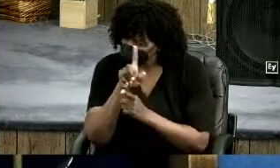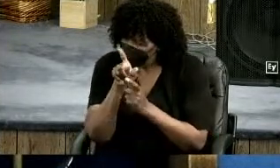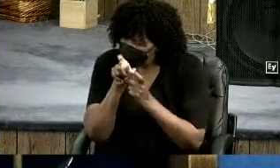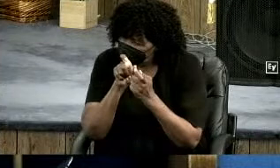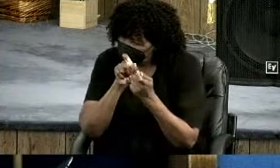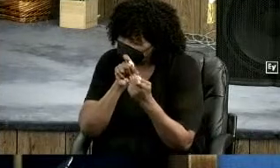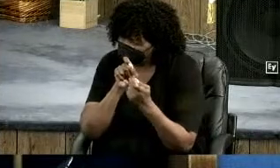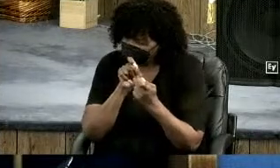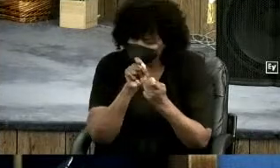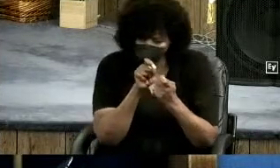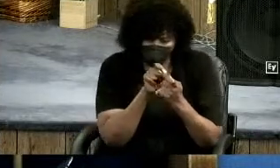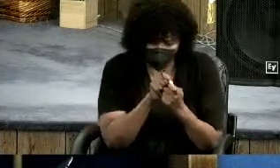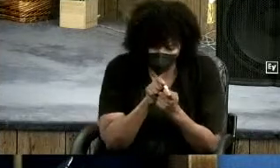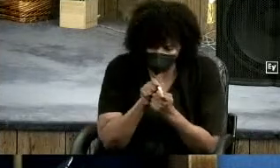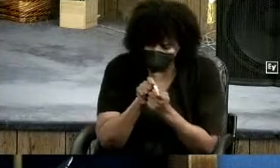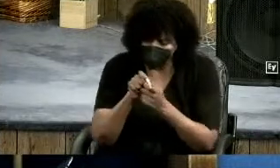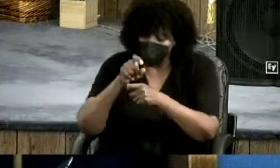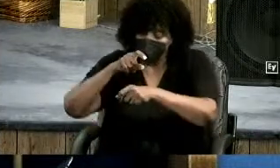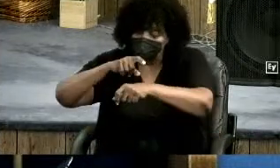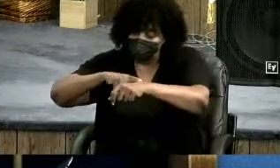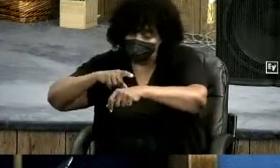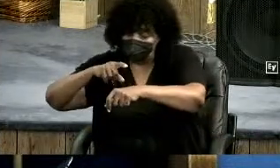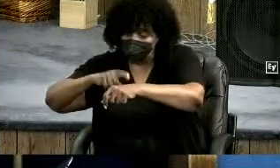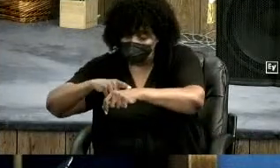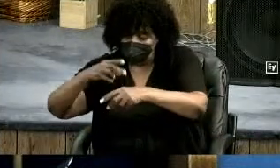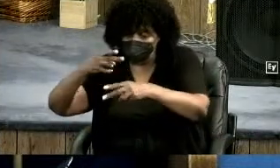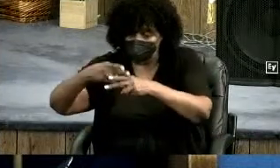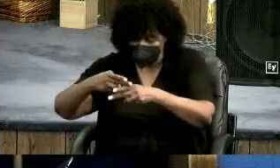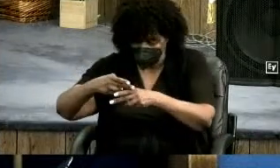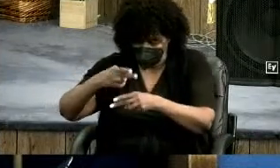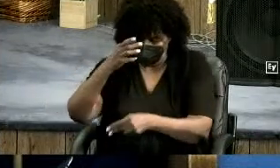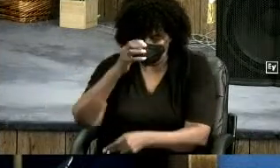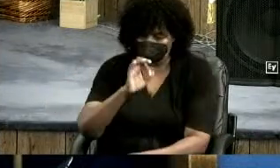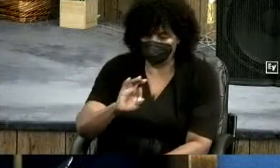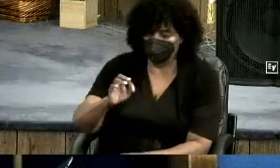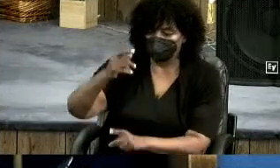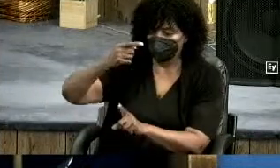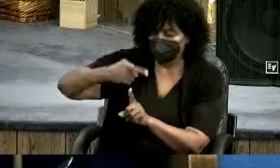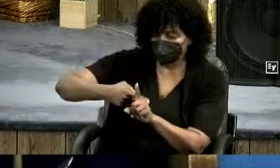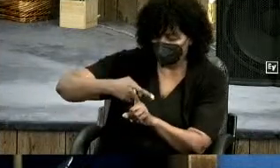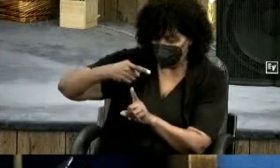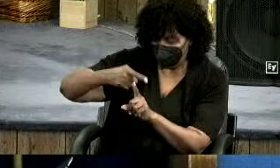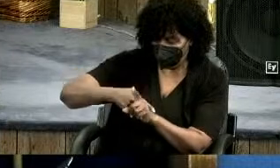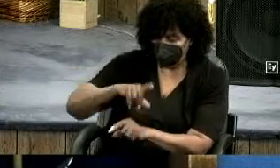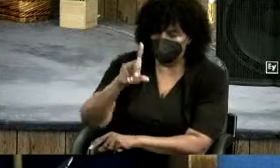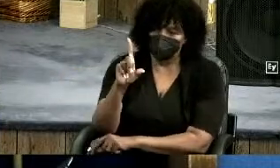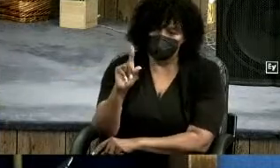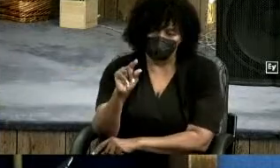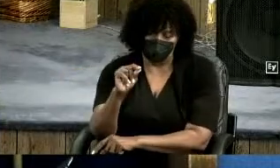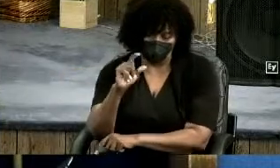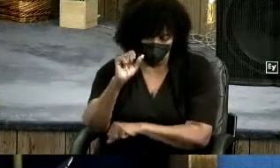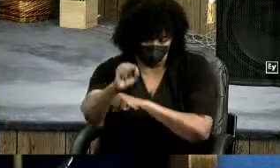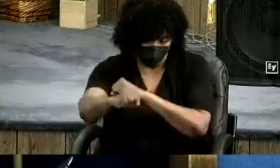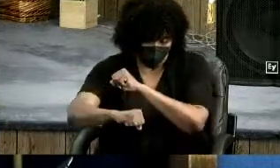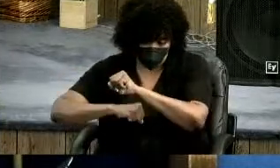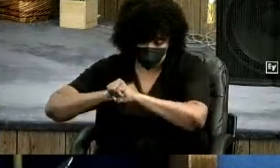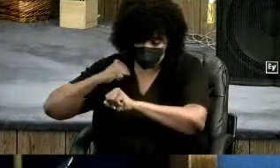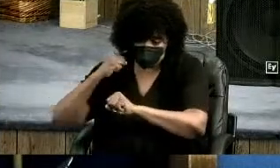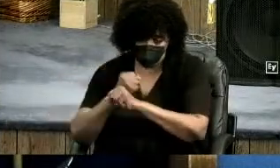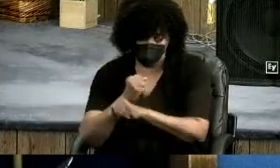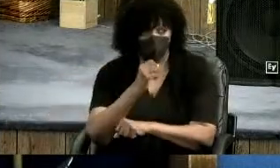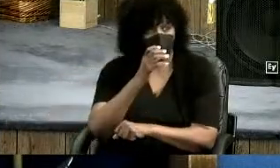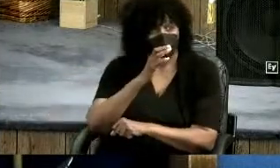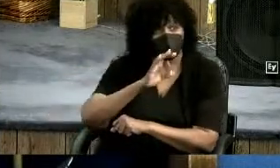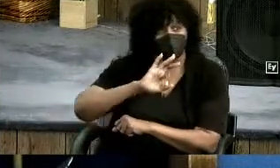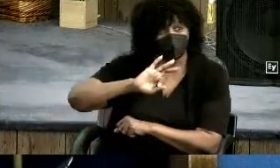Nisan is a name of a month in Hebrew. And it's the 20th year of the reign of King